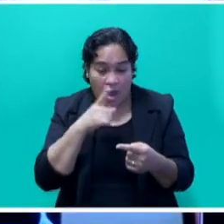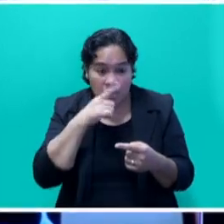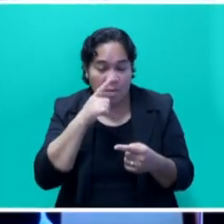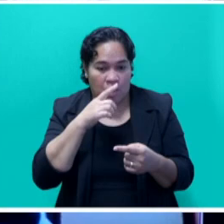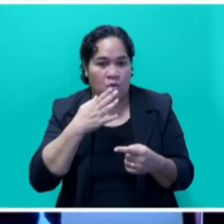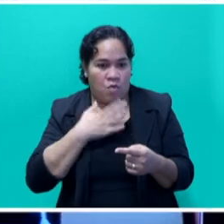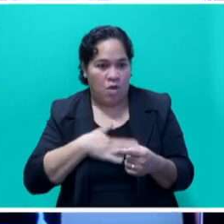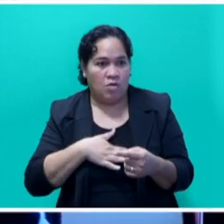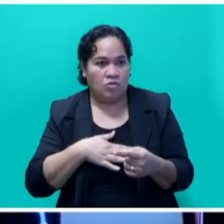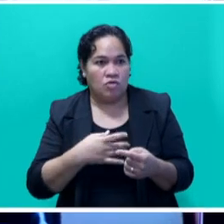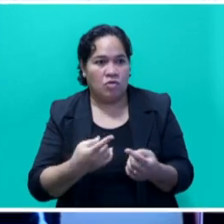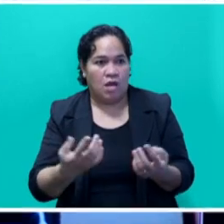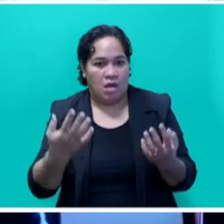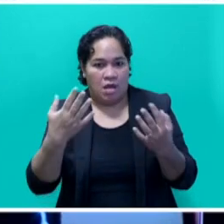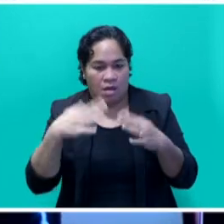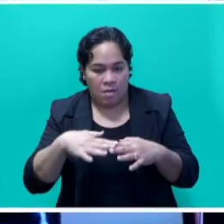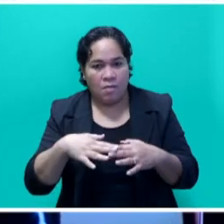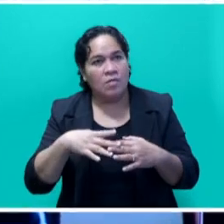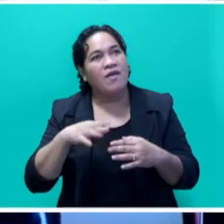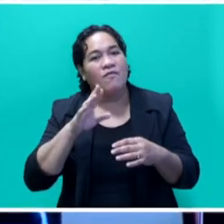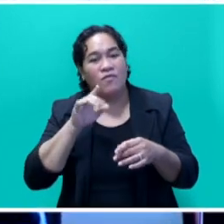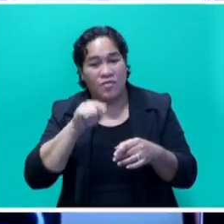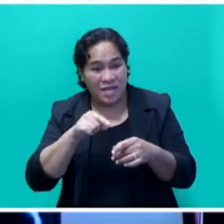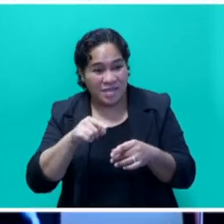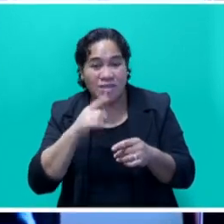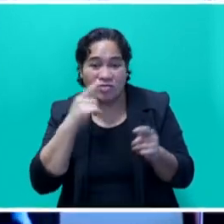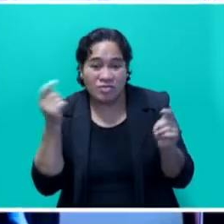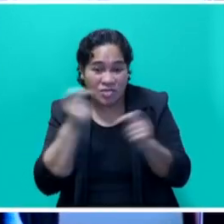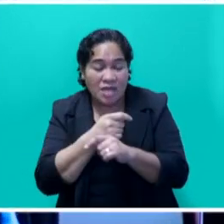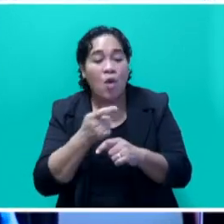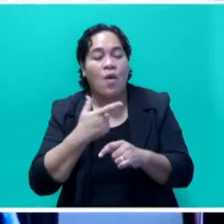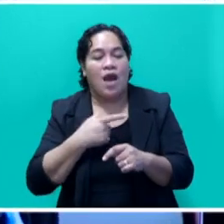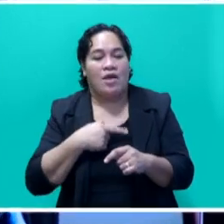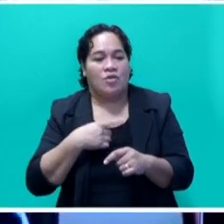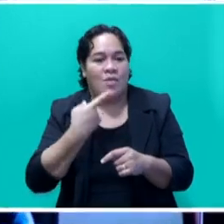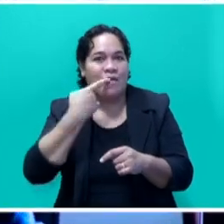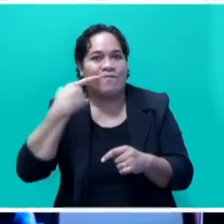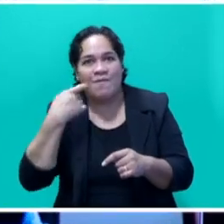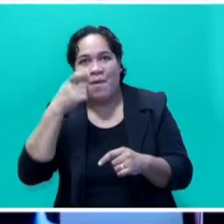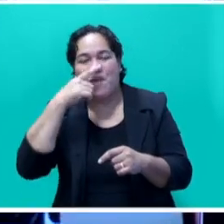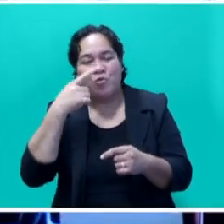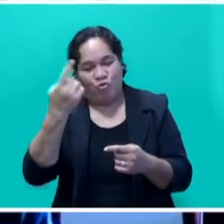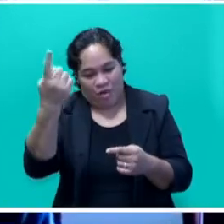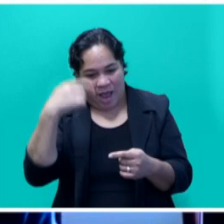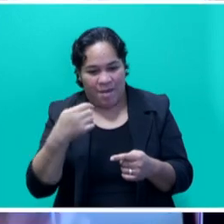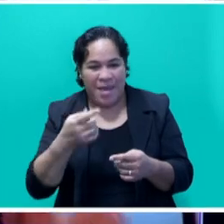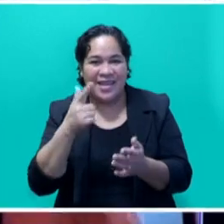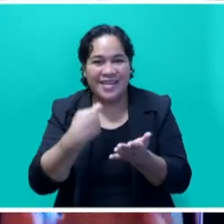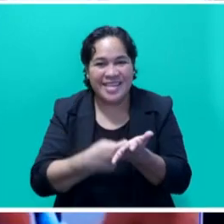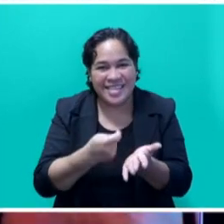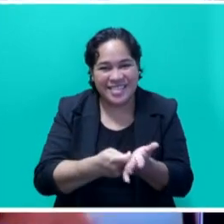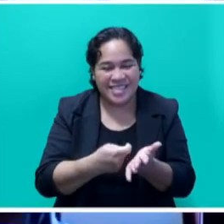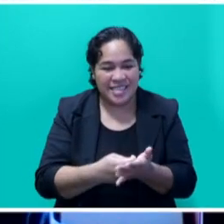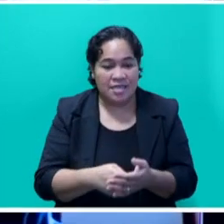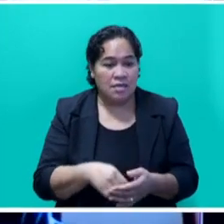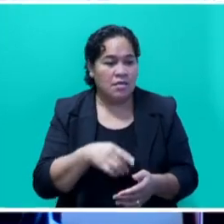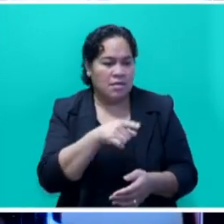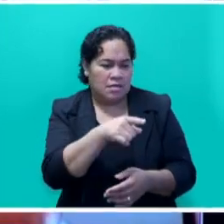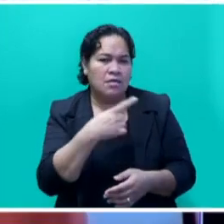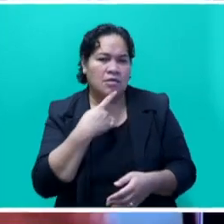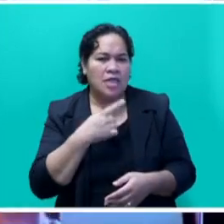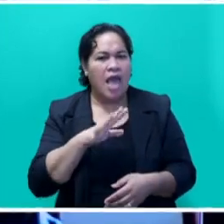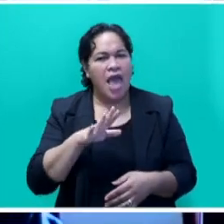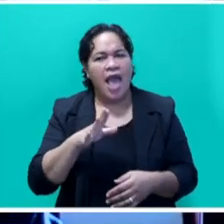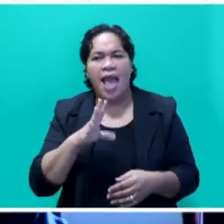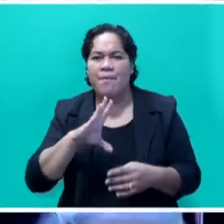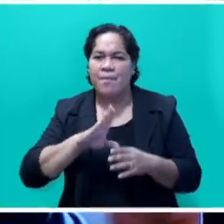come and lease Itauke land. Mr. Speaker, sir, they've said, oh, everything was hunky-dory before the Honorable Prime Minister came along,